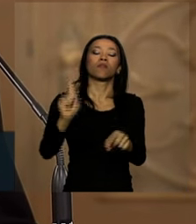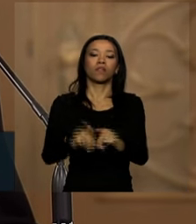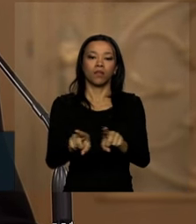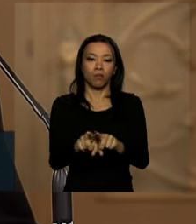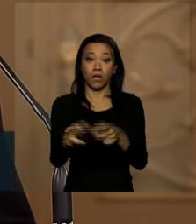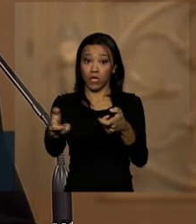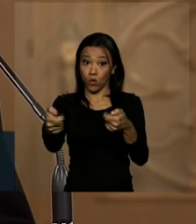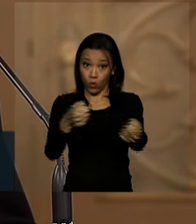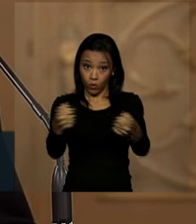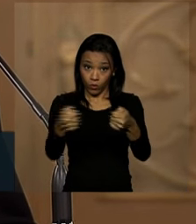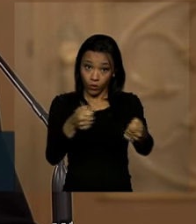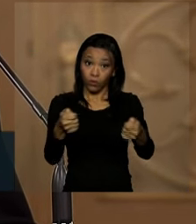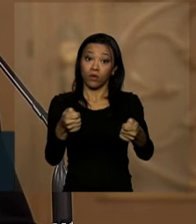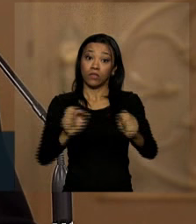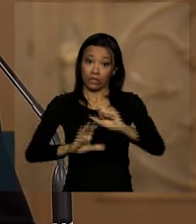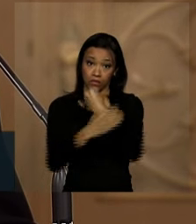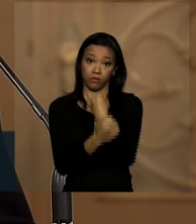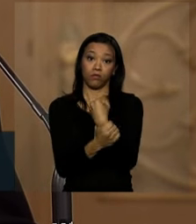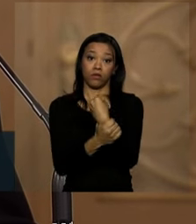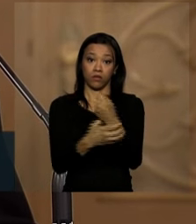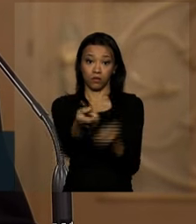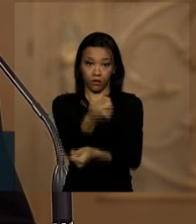estabilidade macroeconômica.